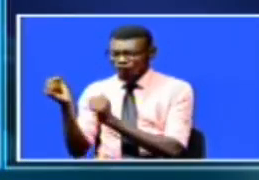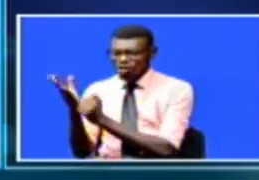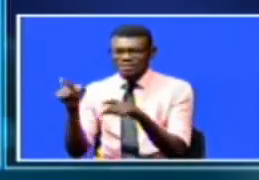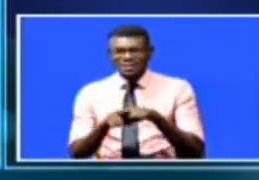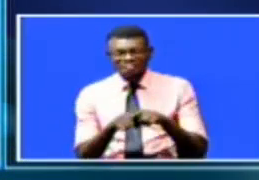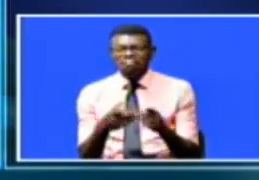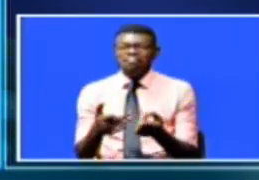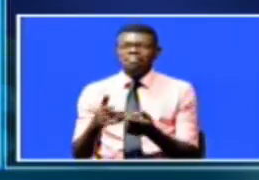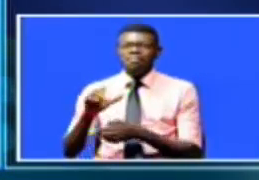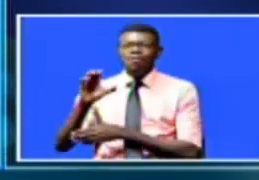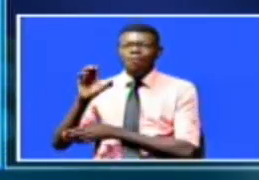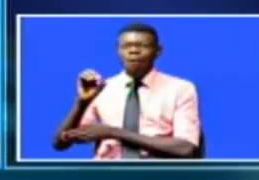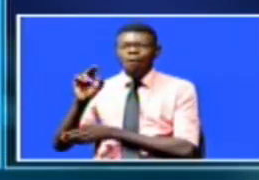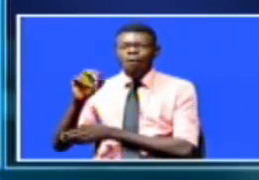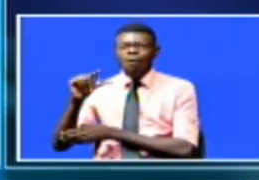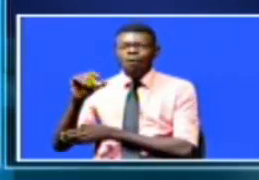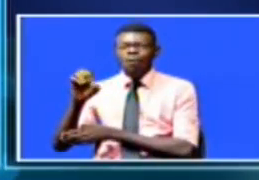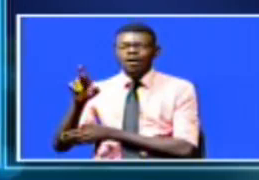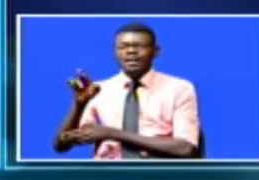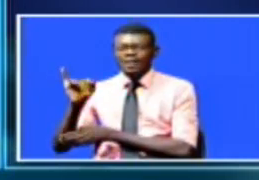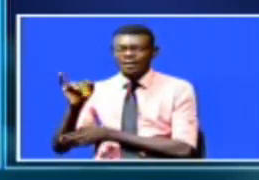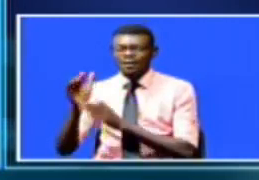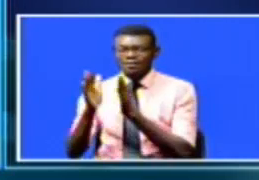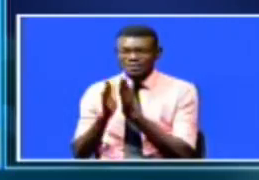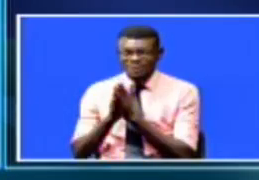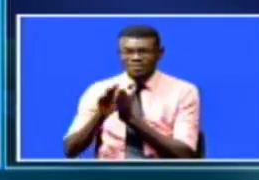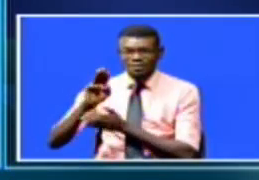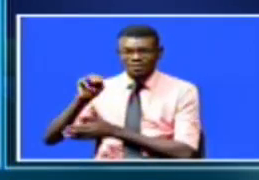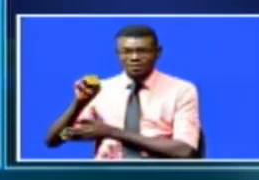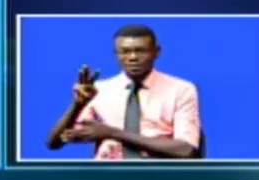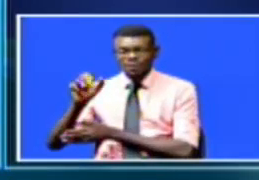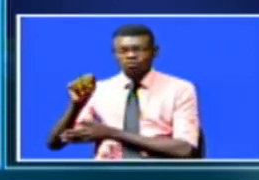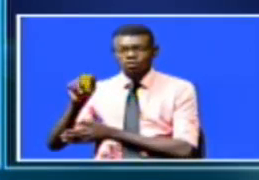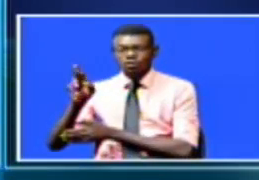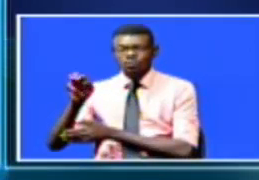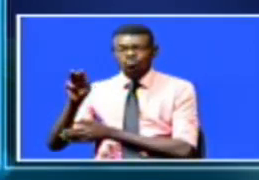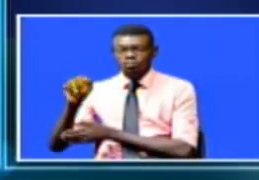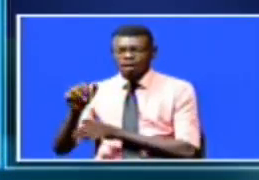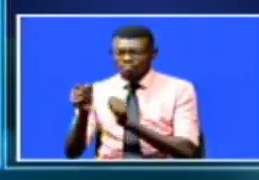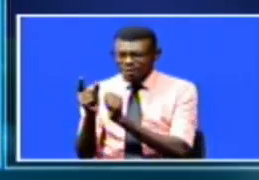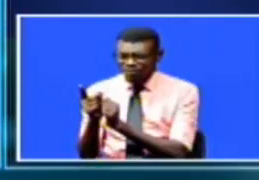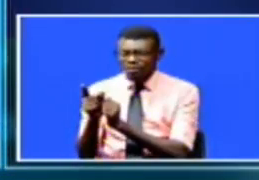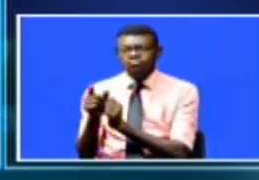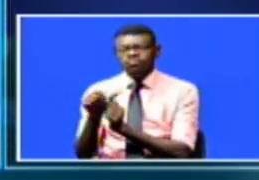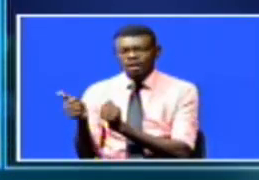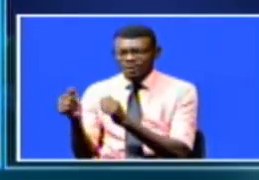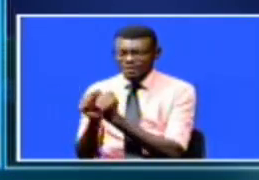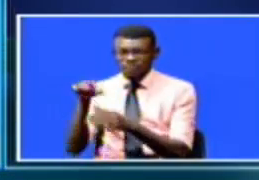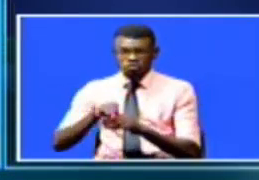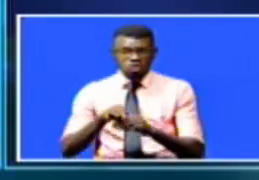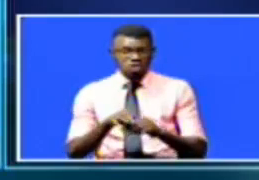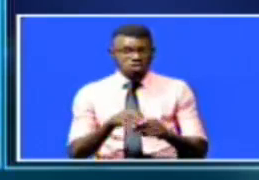senators, Senator Ongeri and Senator Mwaruma, 11 and 10 votes. At that point, I believe